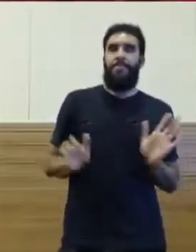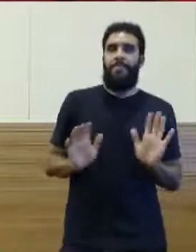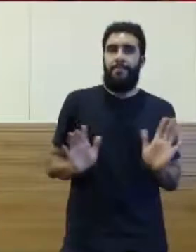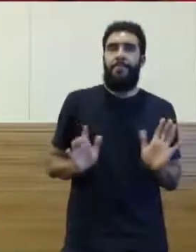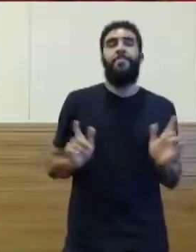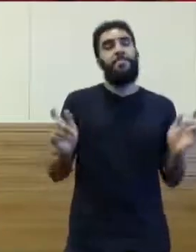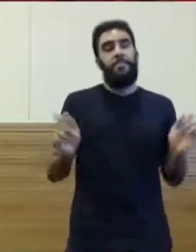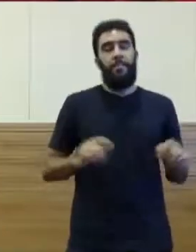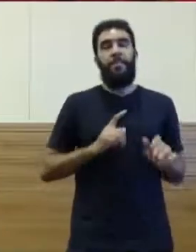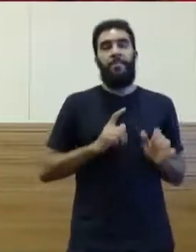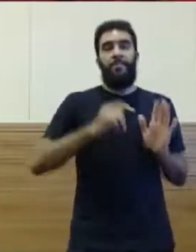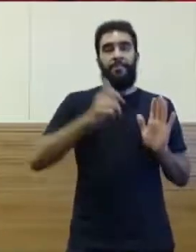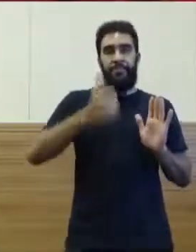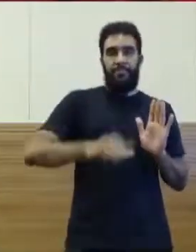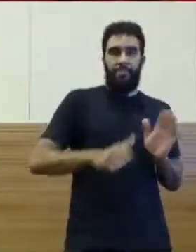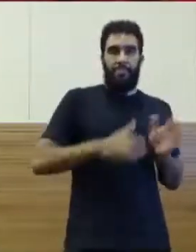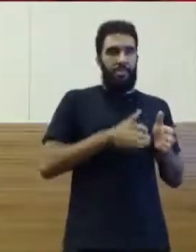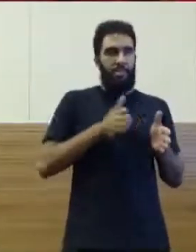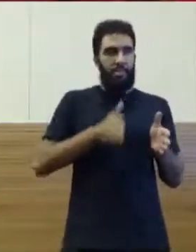of impact